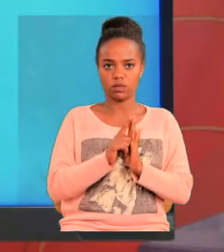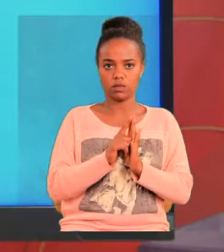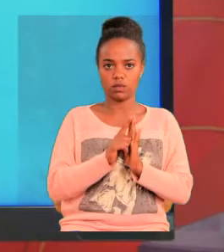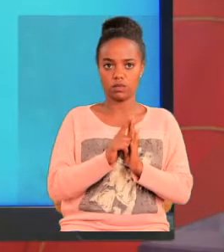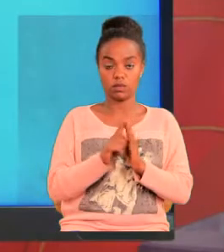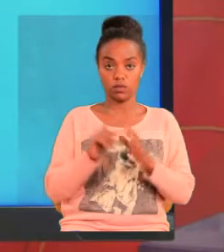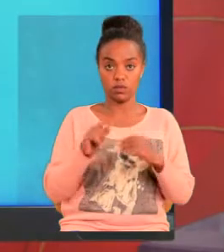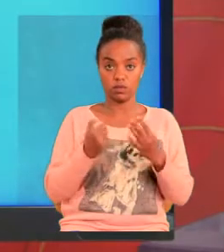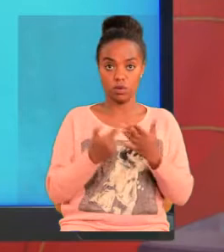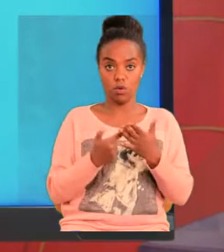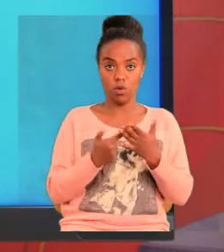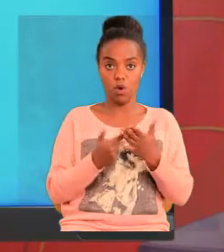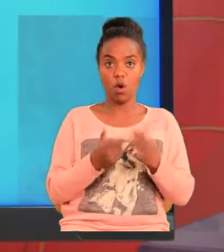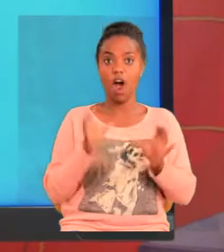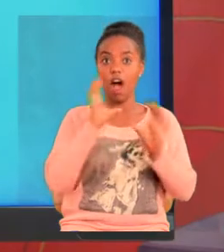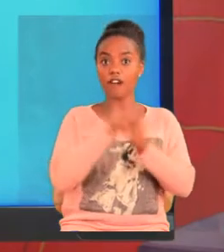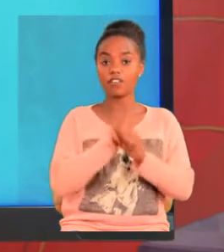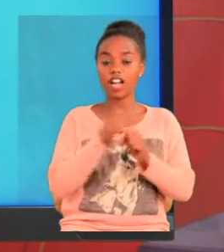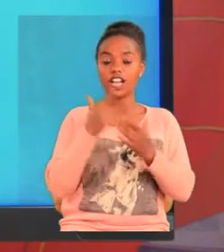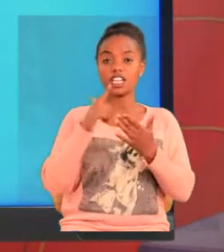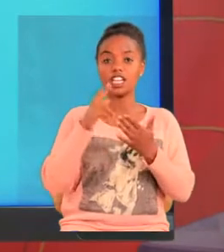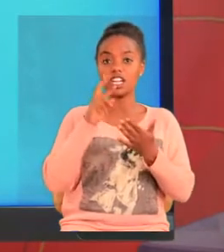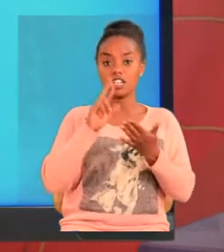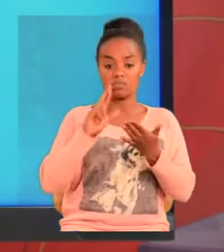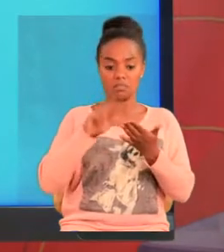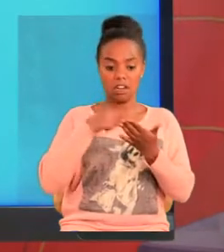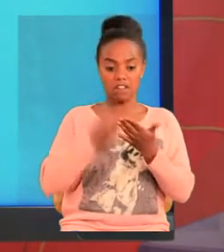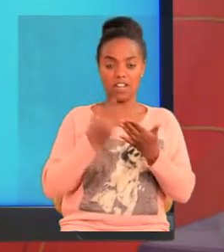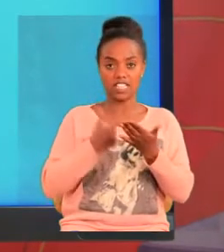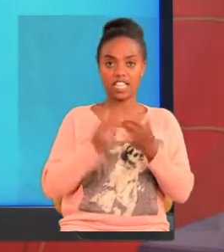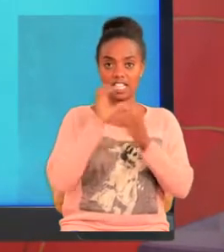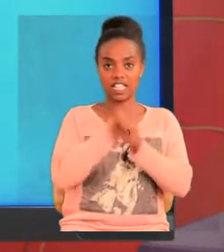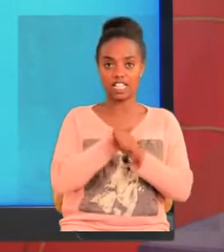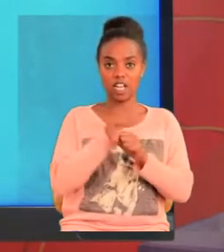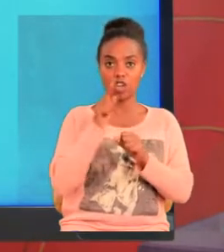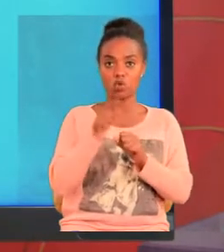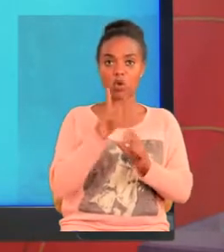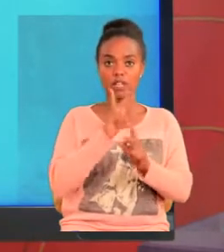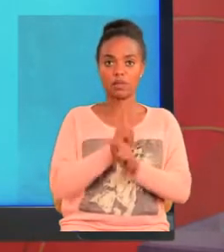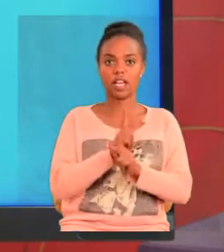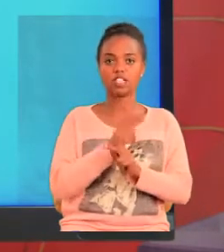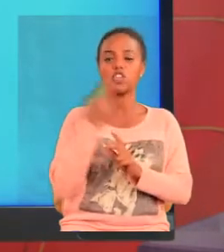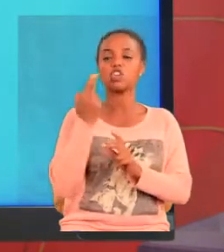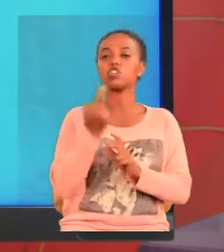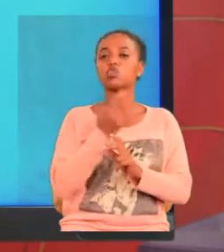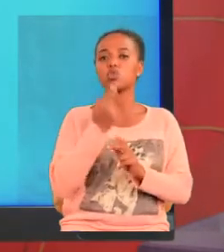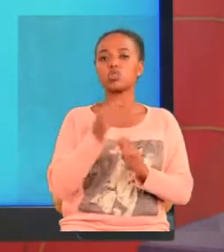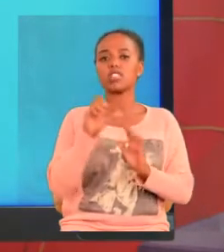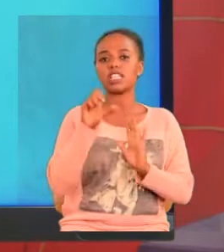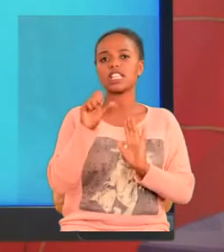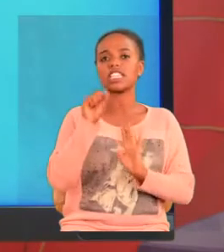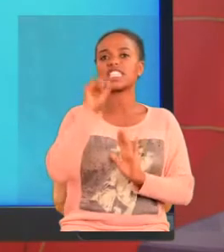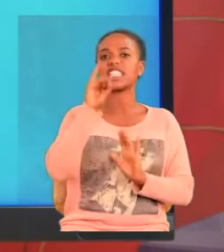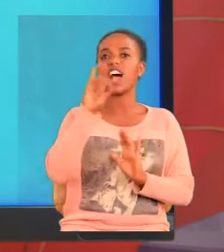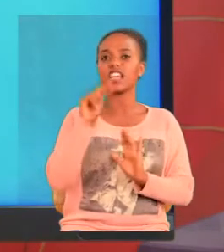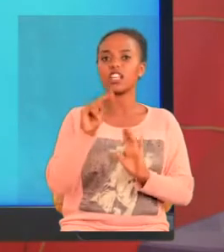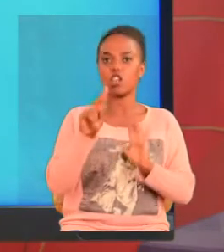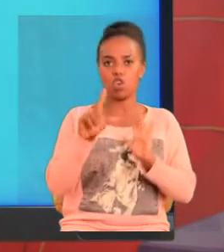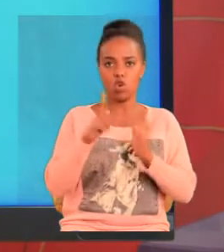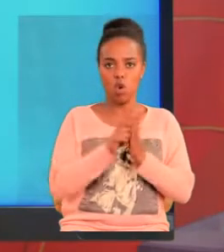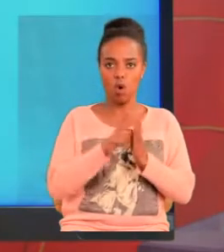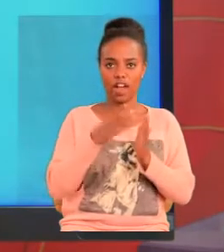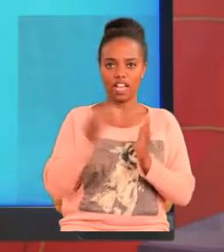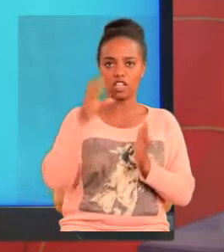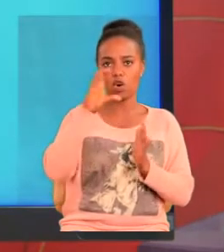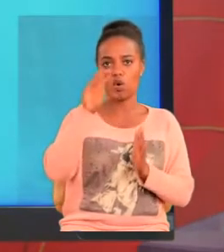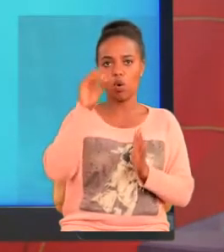So after revising this lesson, you are expected to apply sine law and cosine law in